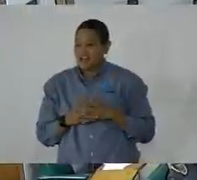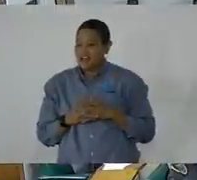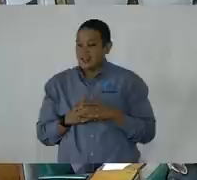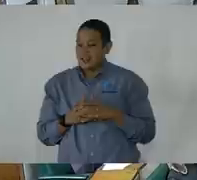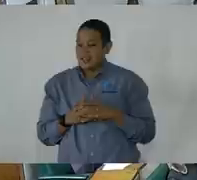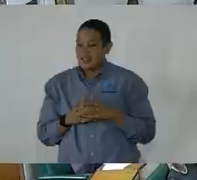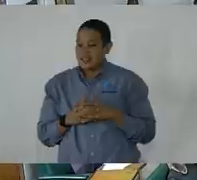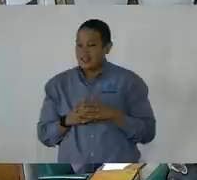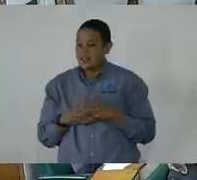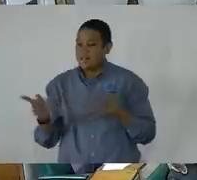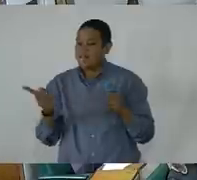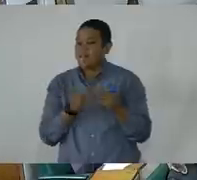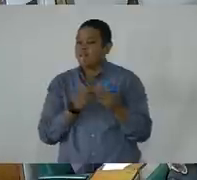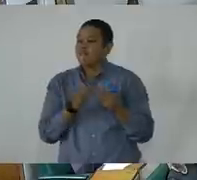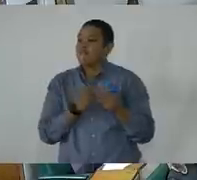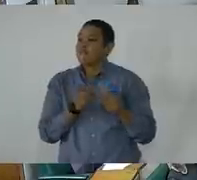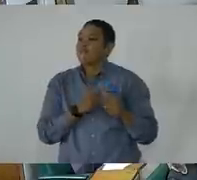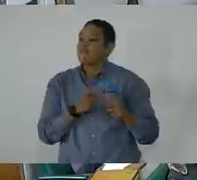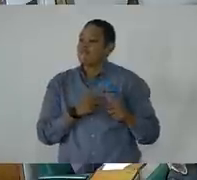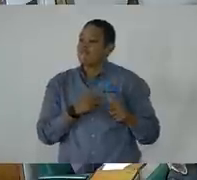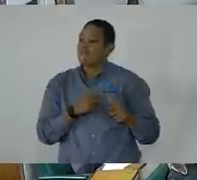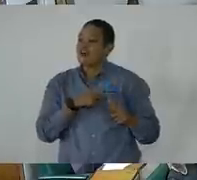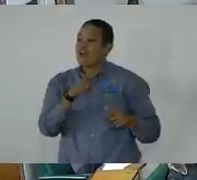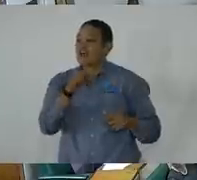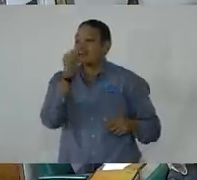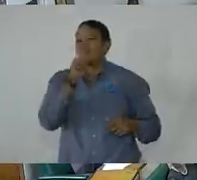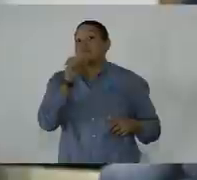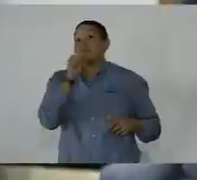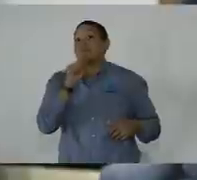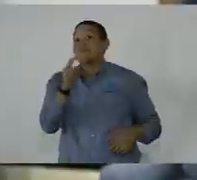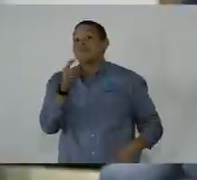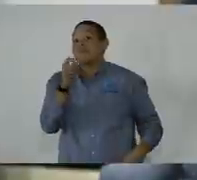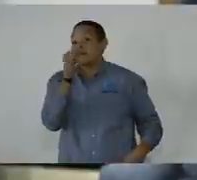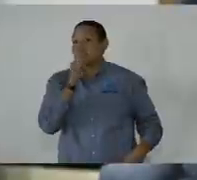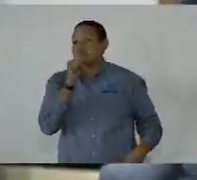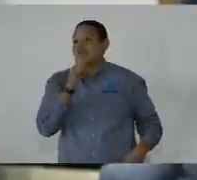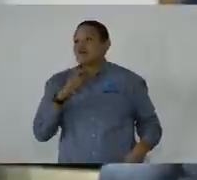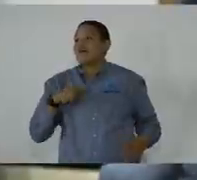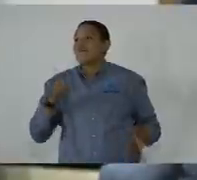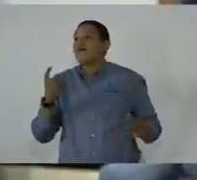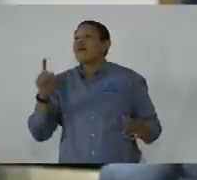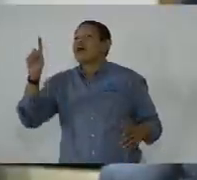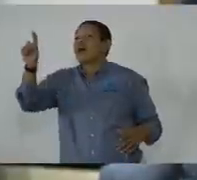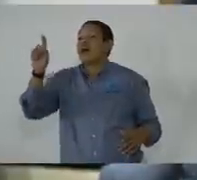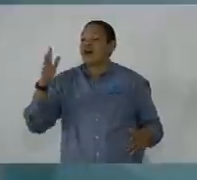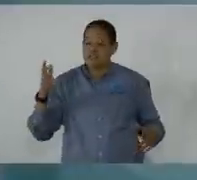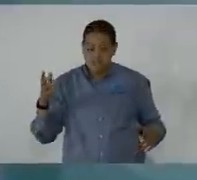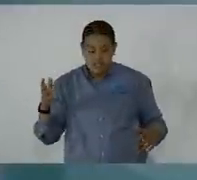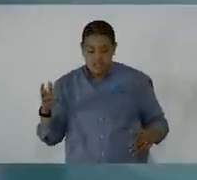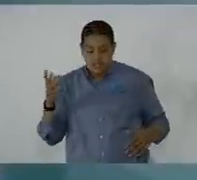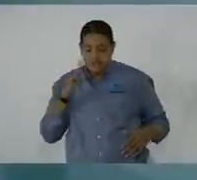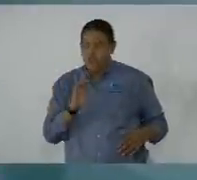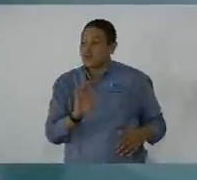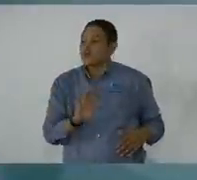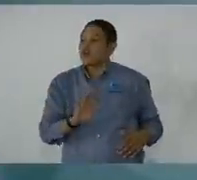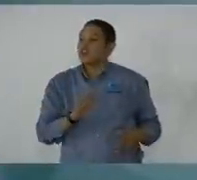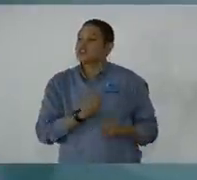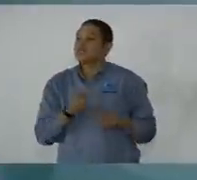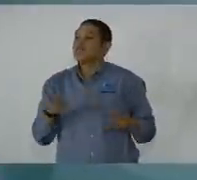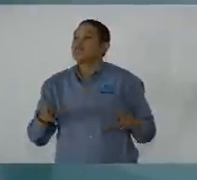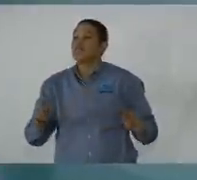But let me first, I crave your indulgence, Madam Speaker. Let me first ask for your